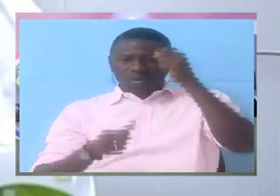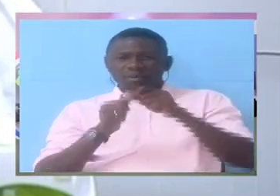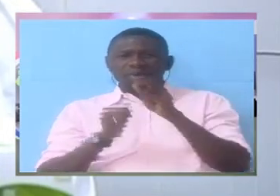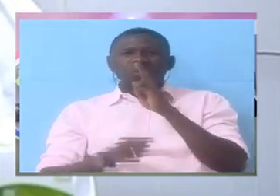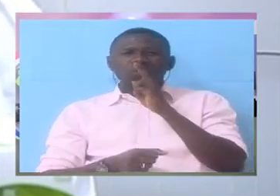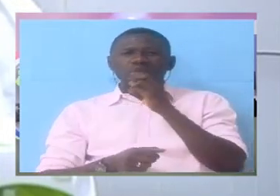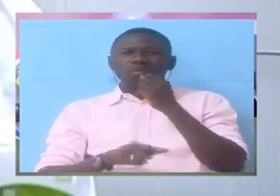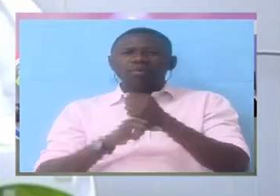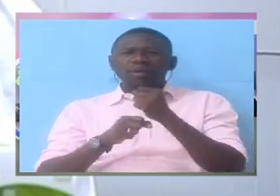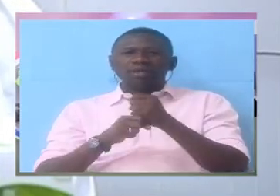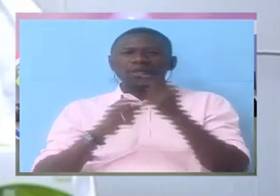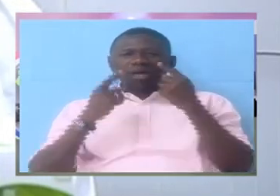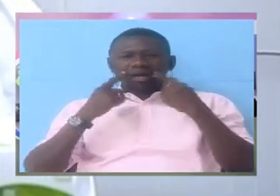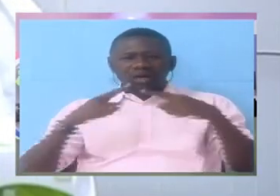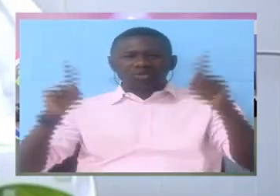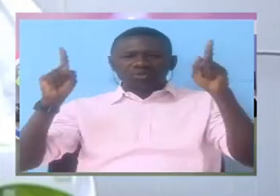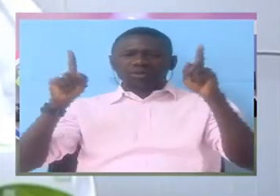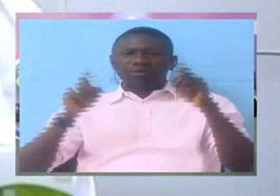announcement? Well,